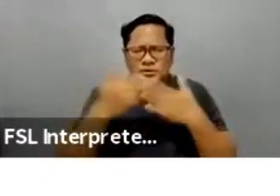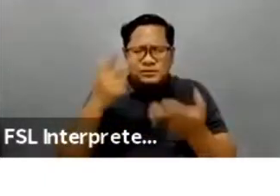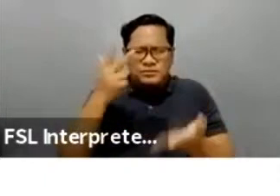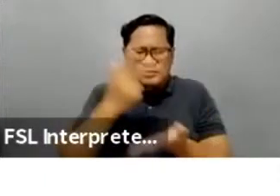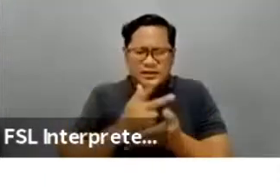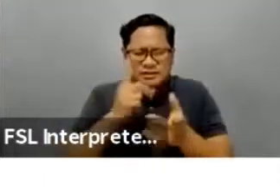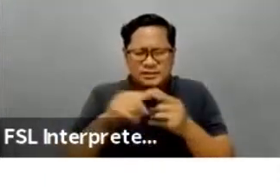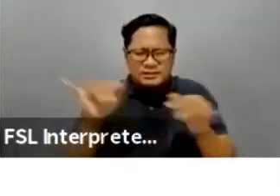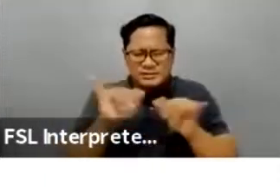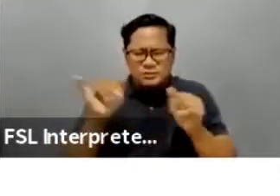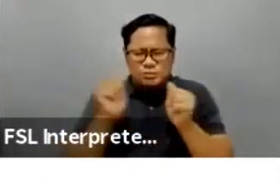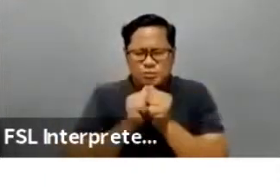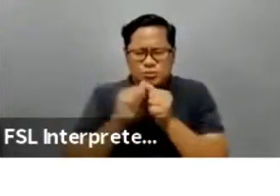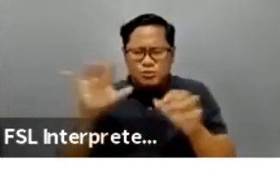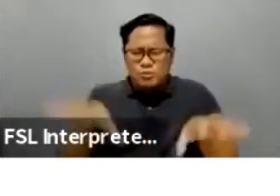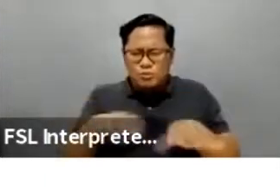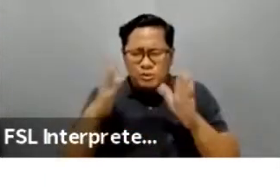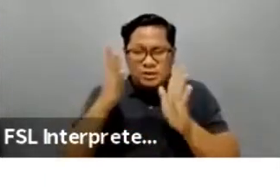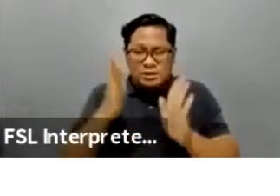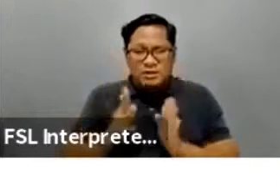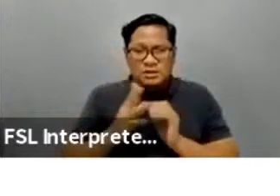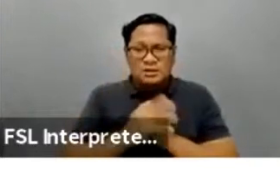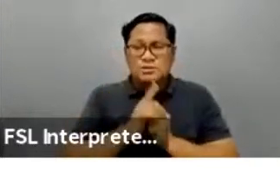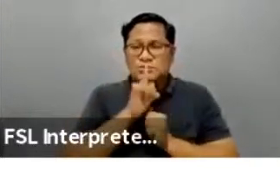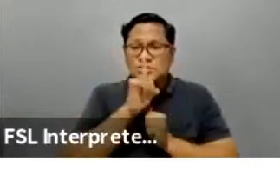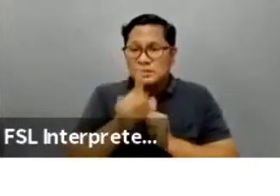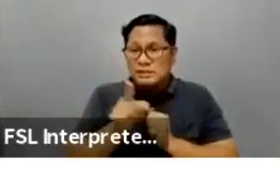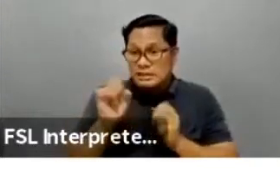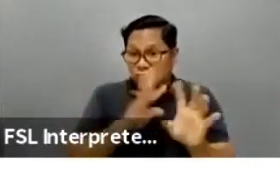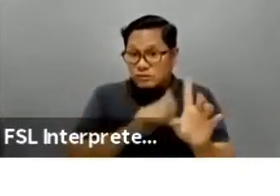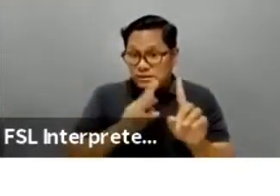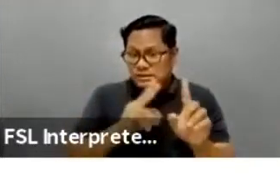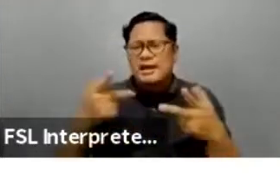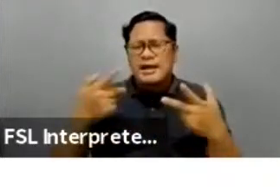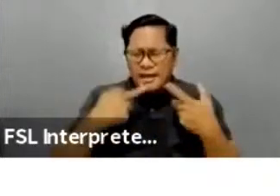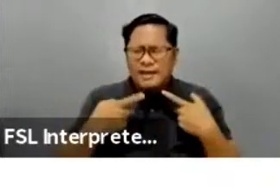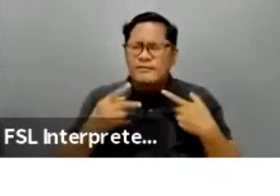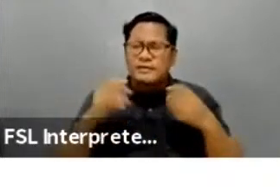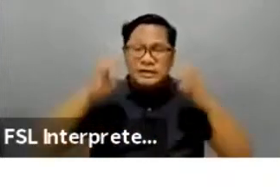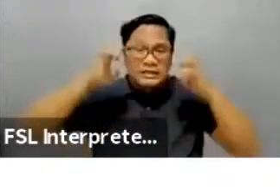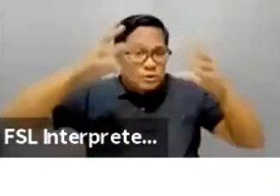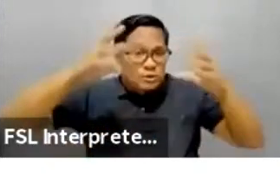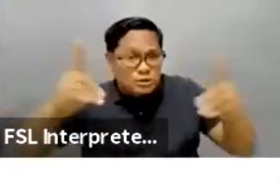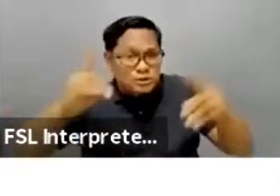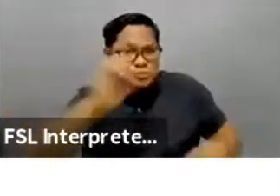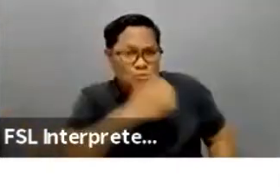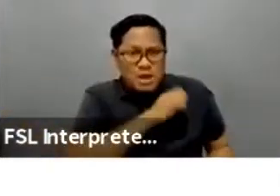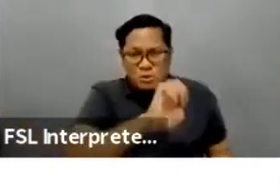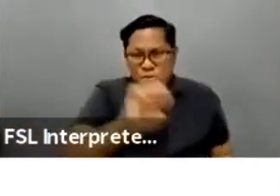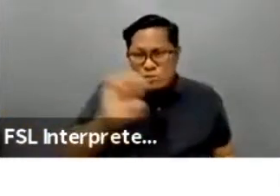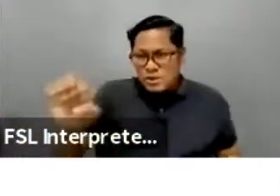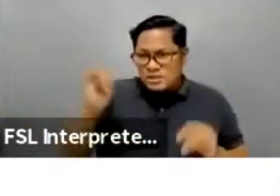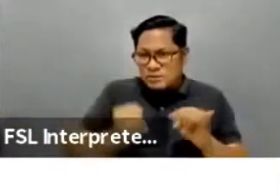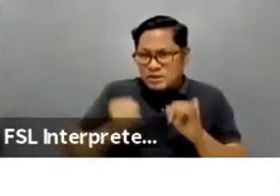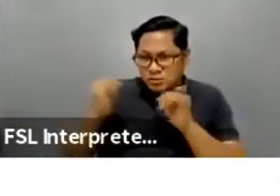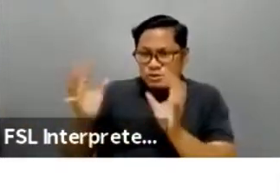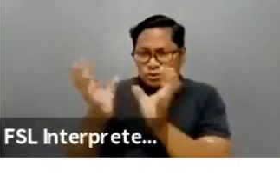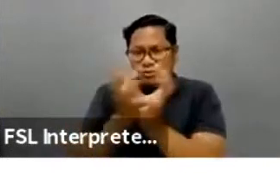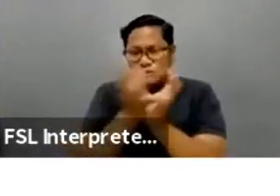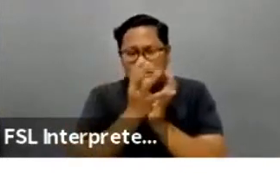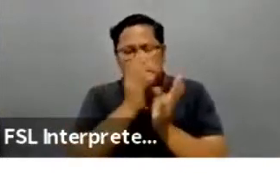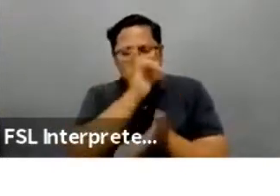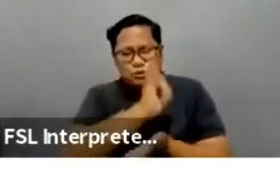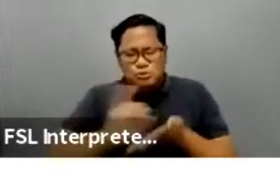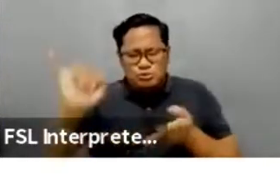investing. But when you think about it, there are all of these other things, from education and empowering individuals, communities, and